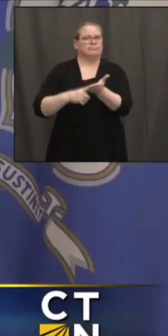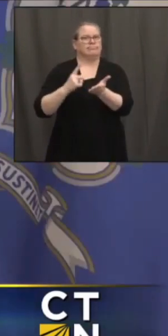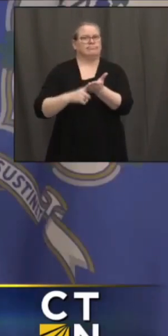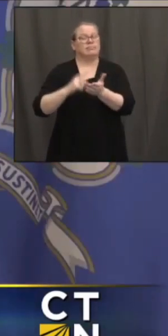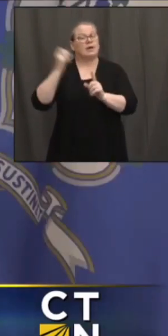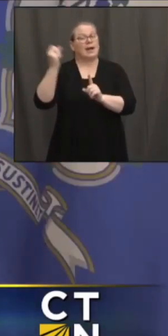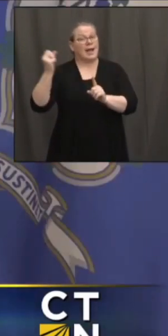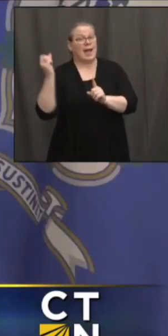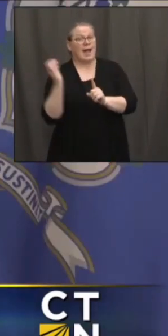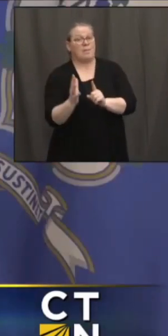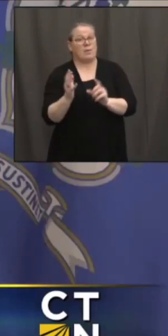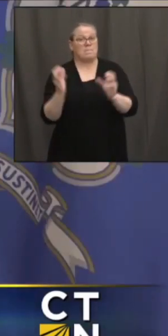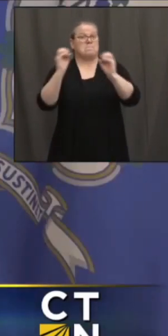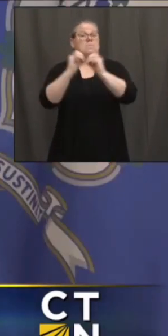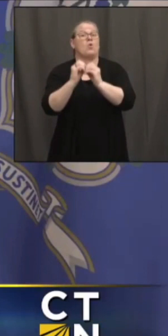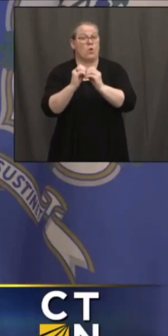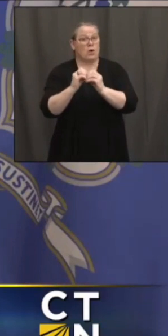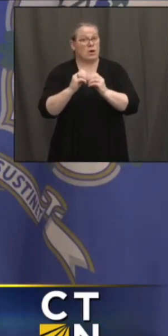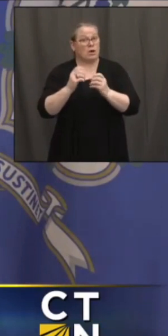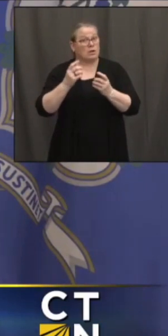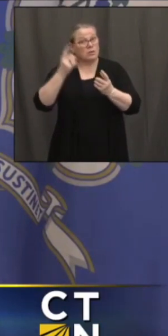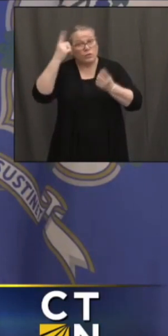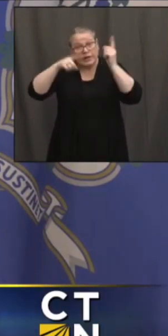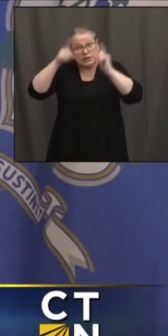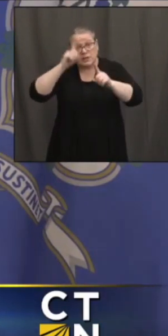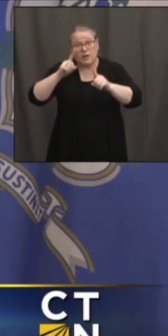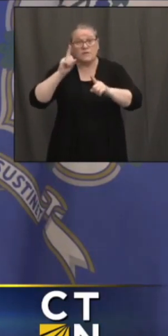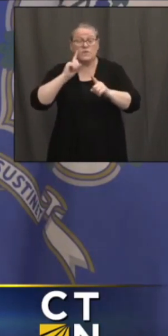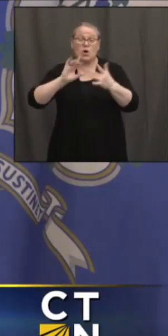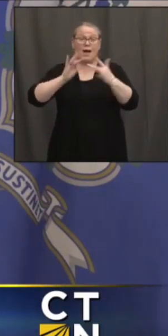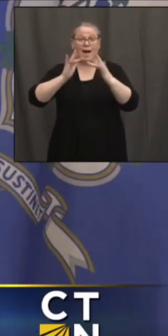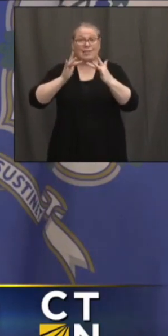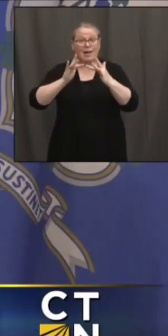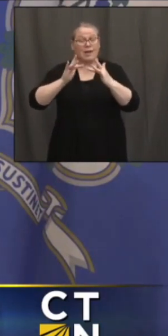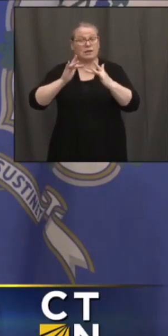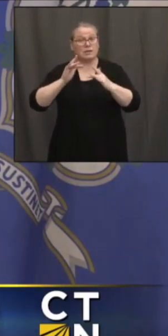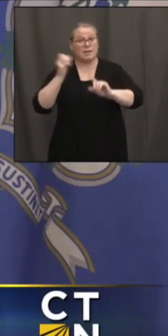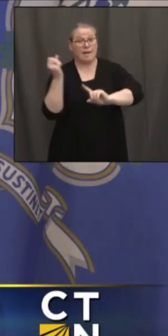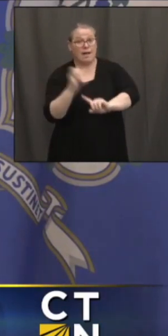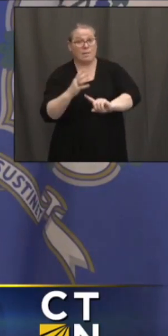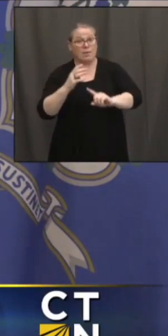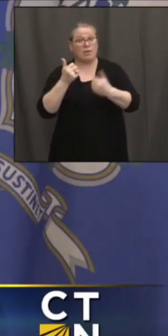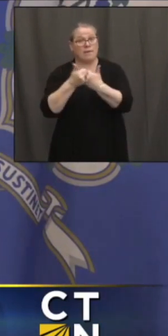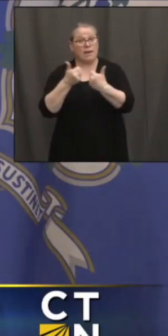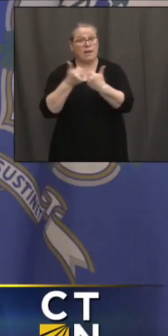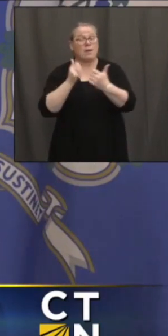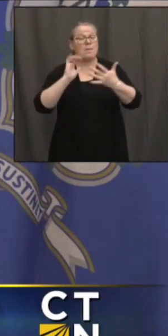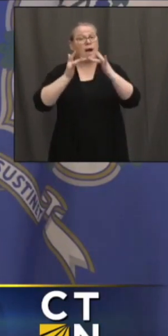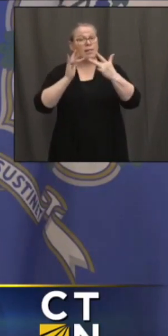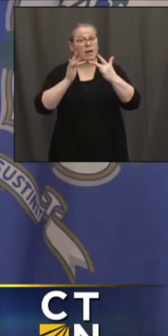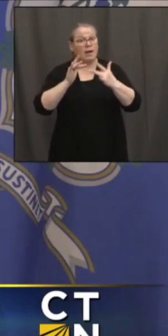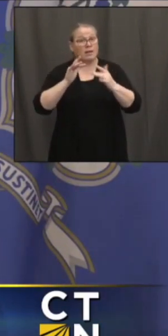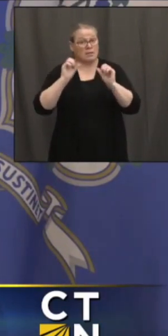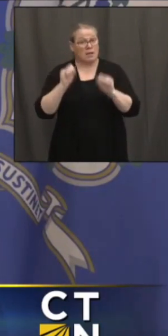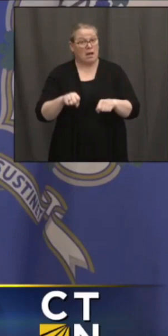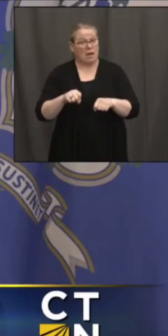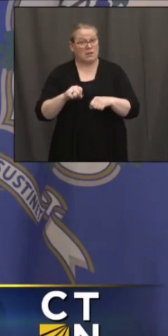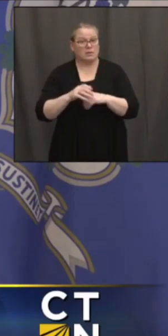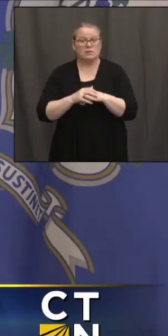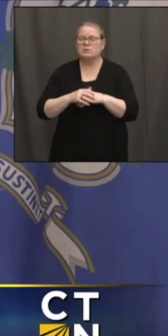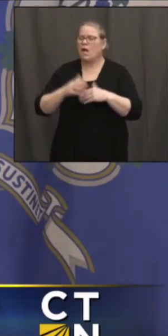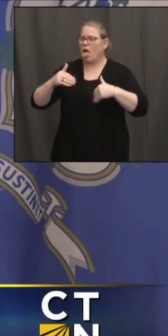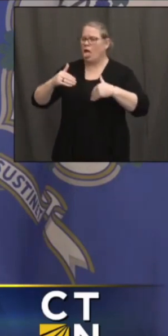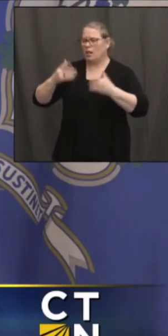to do online gaming? No, but we are talking. We're having good, constructive conversations with